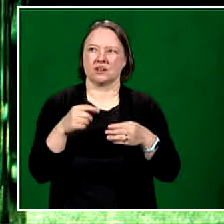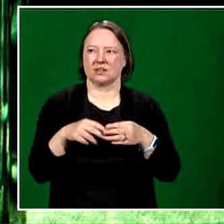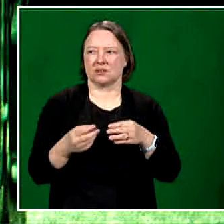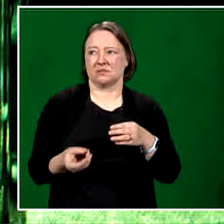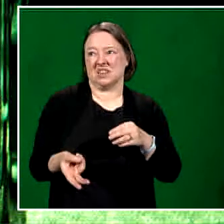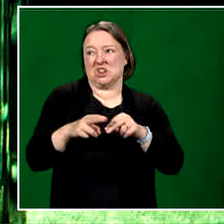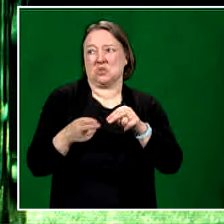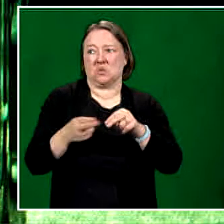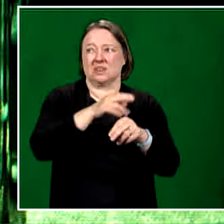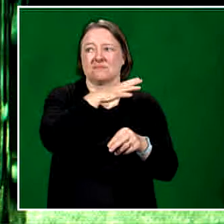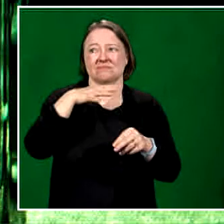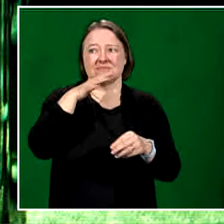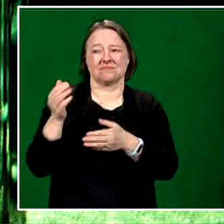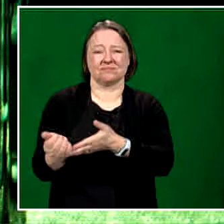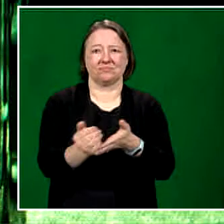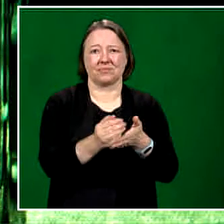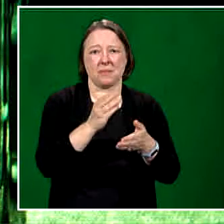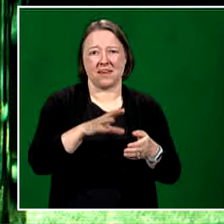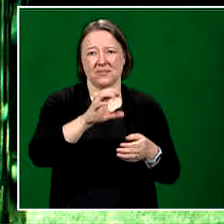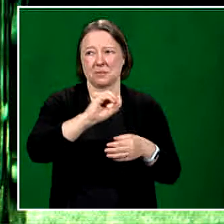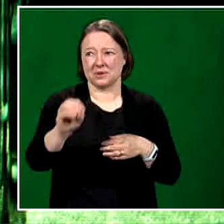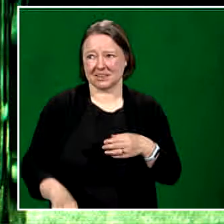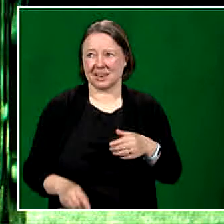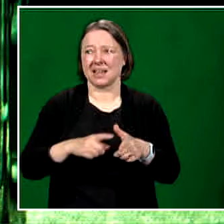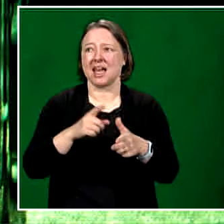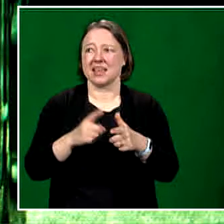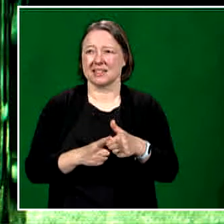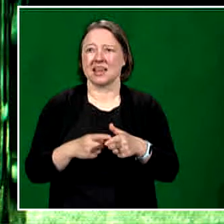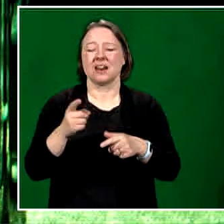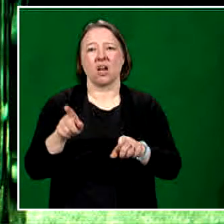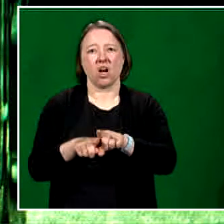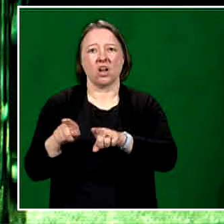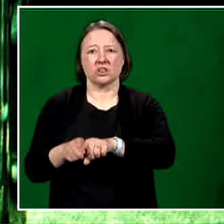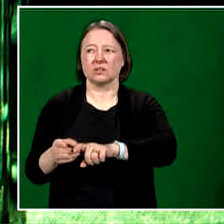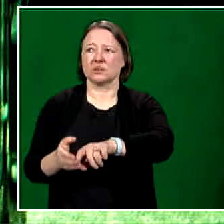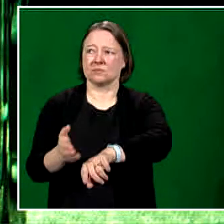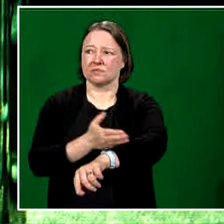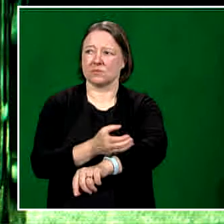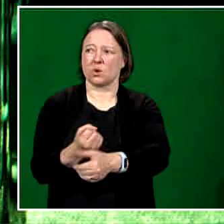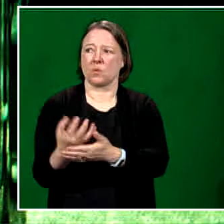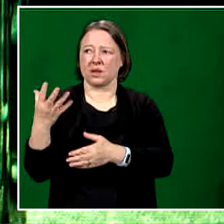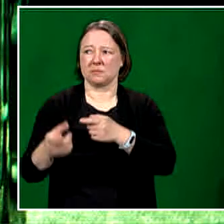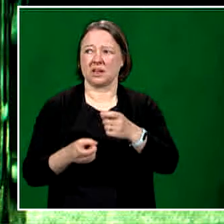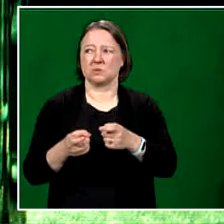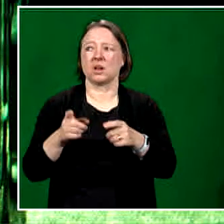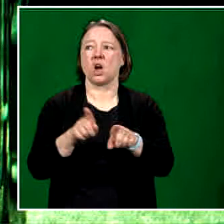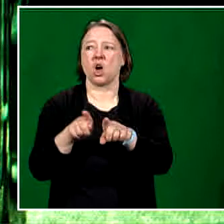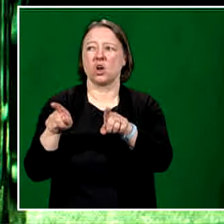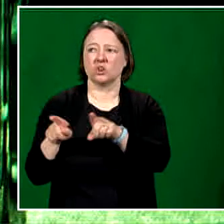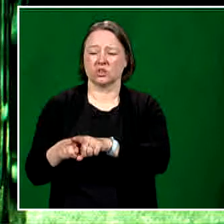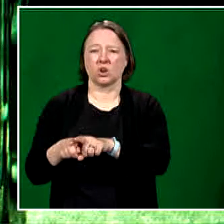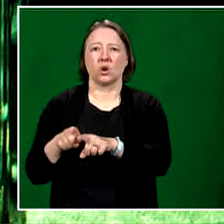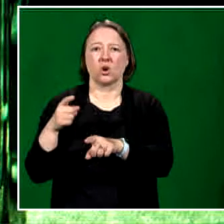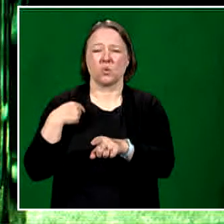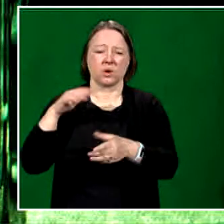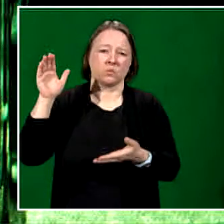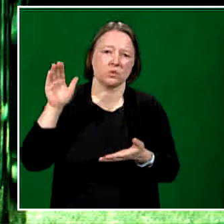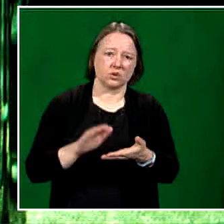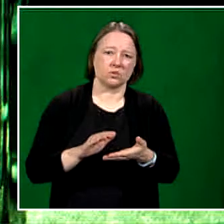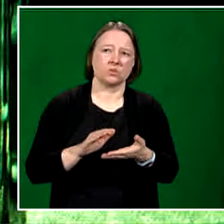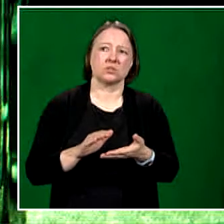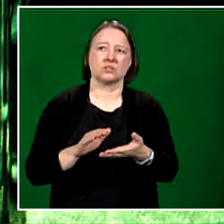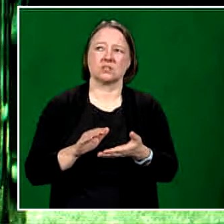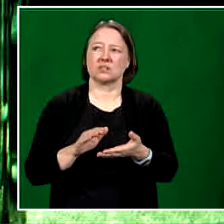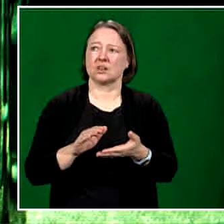50%. To improve waste disposal in Kigali, it will also reduce environmental pollution as well as a reduction of